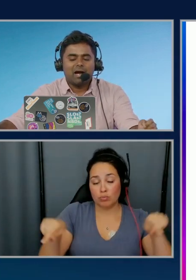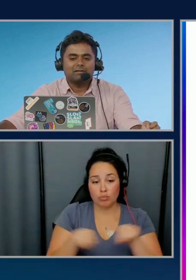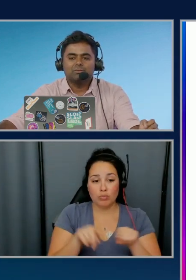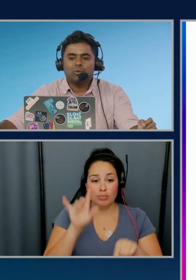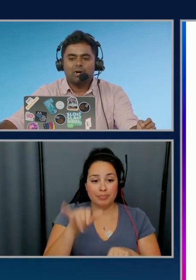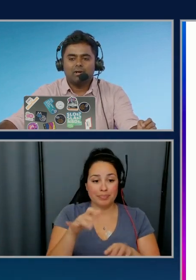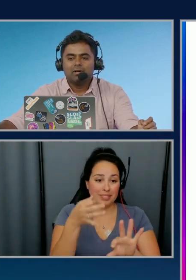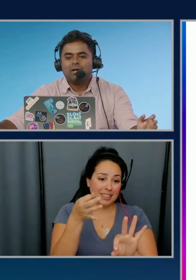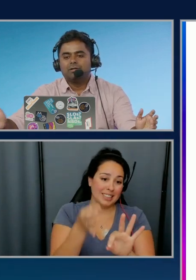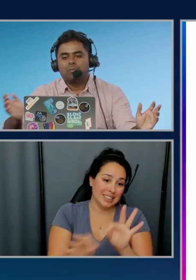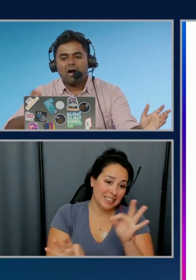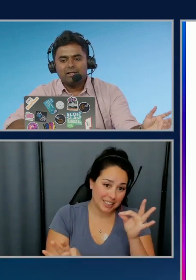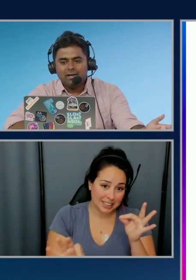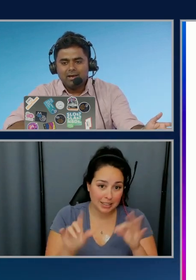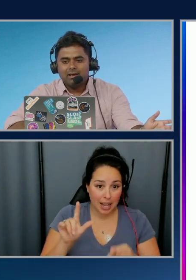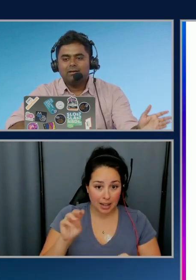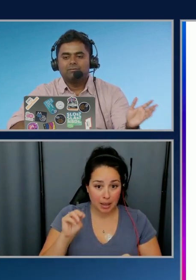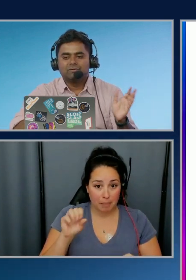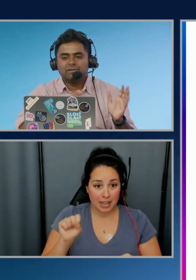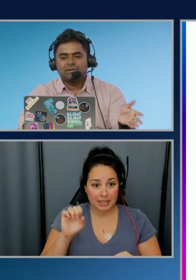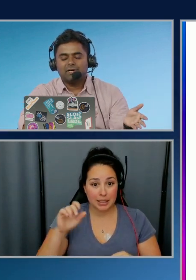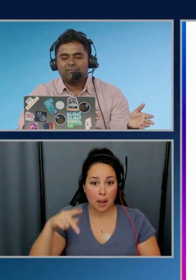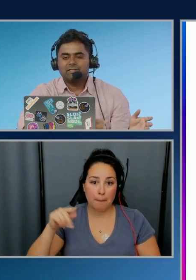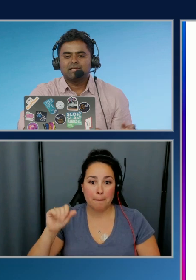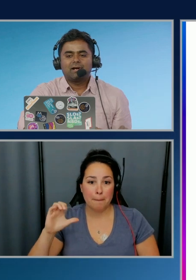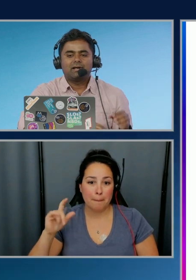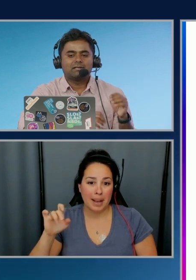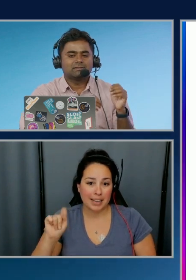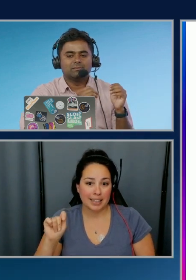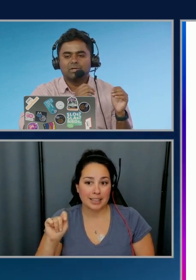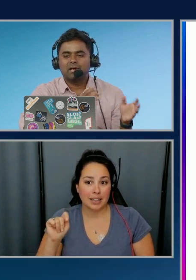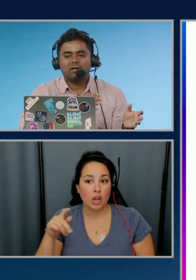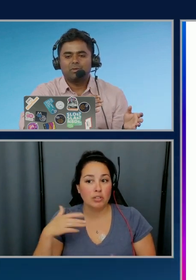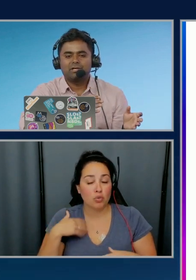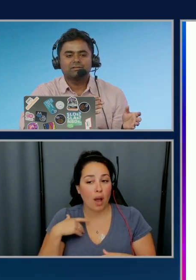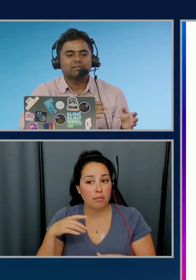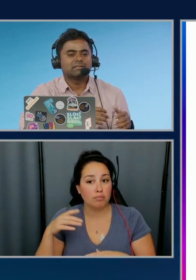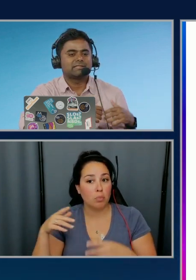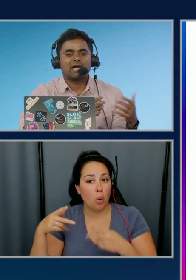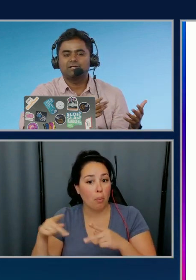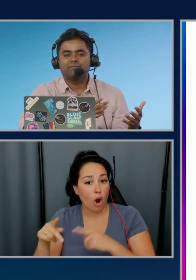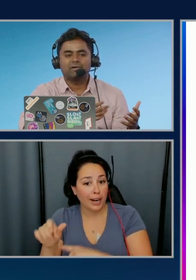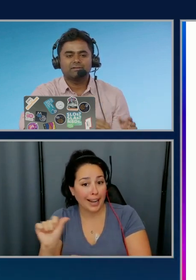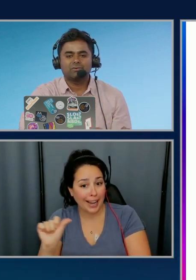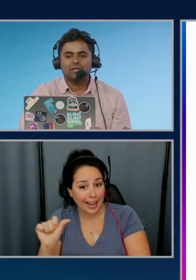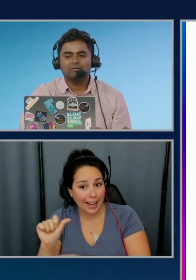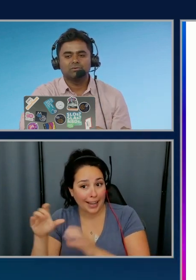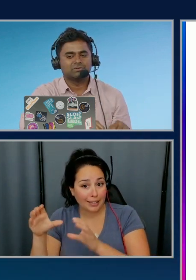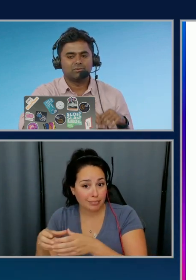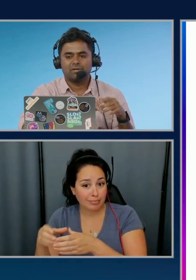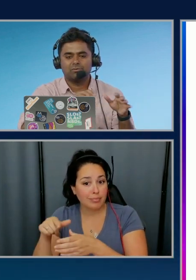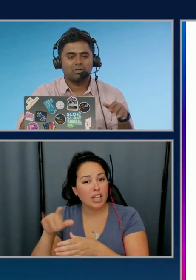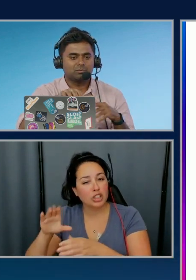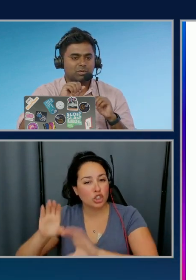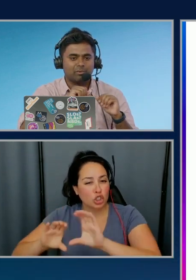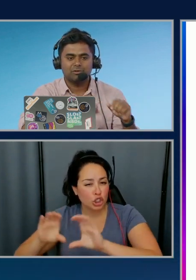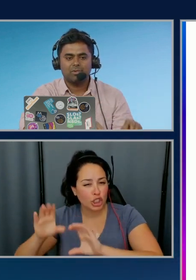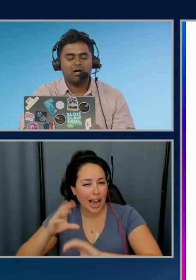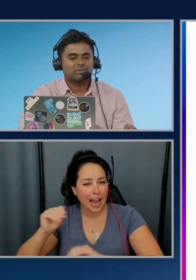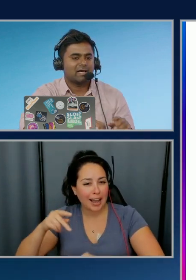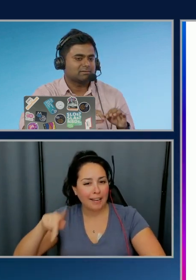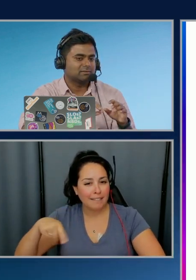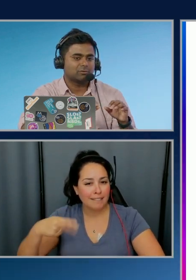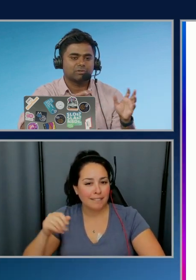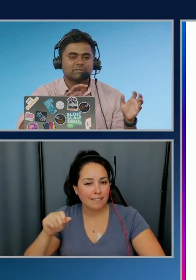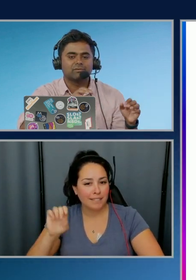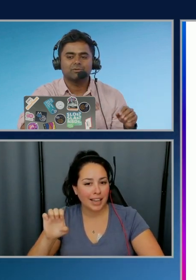application pattern where, party A, if you see on the left-hand side, has a simple client application. It's a chat interface, right? This is where you want to type in your